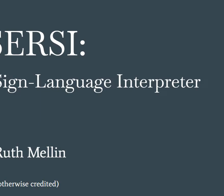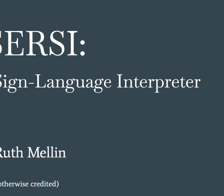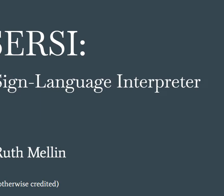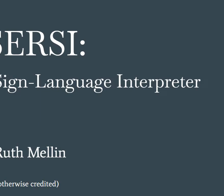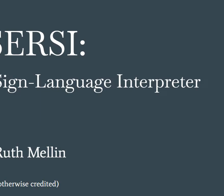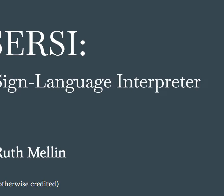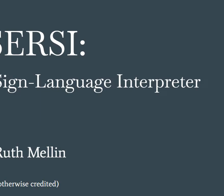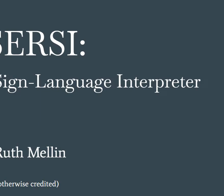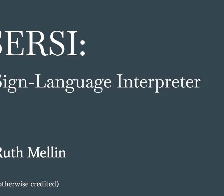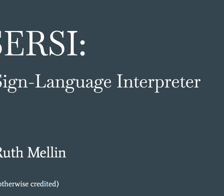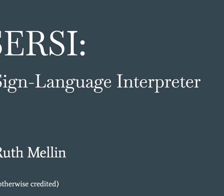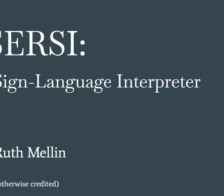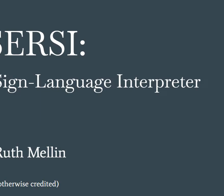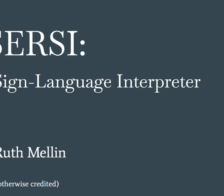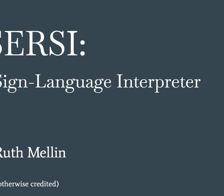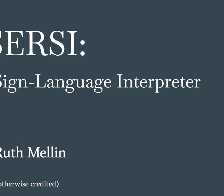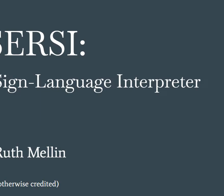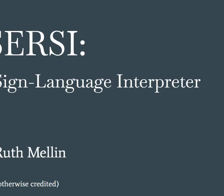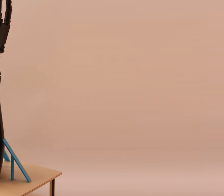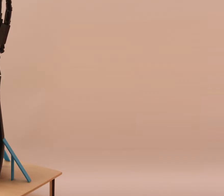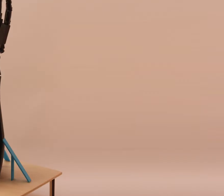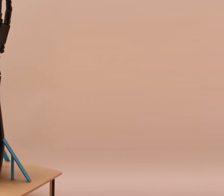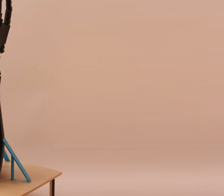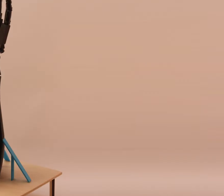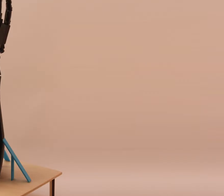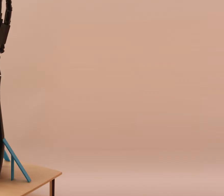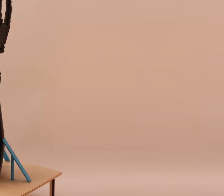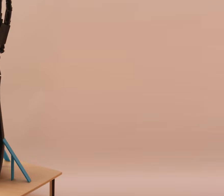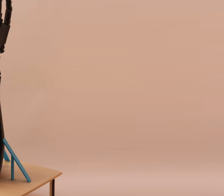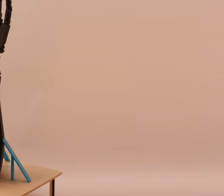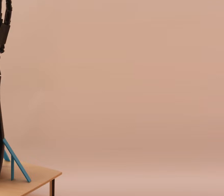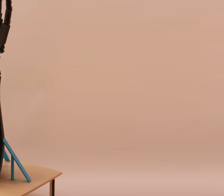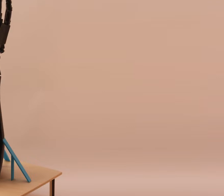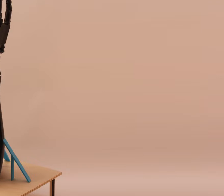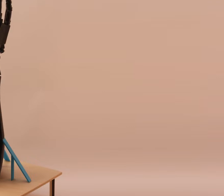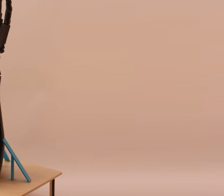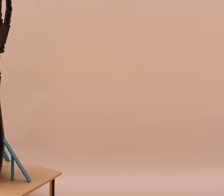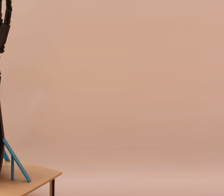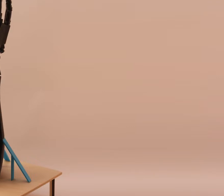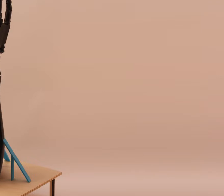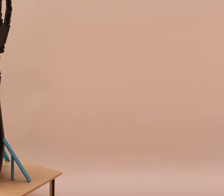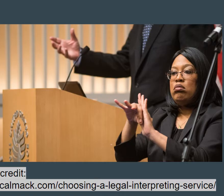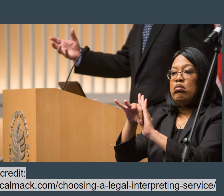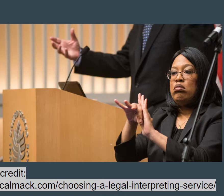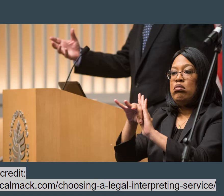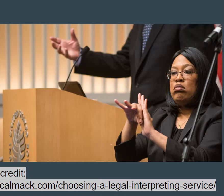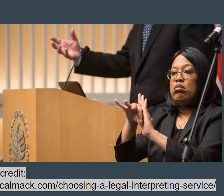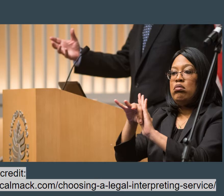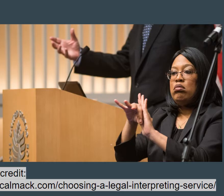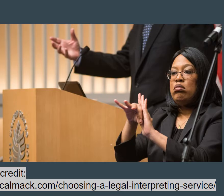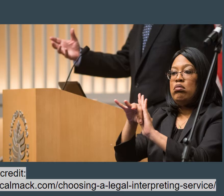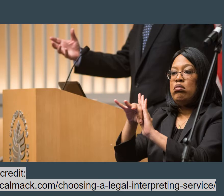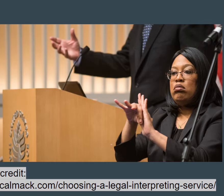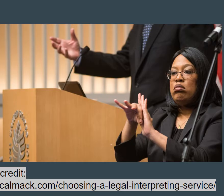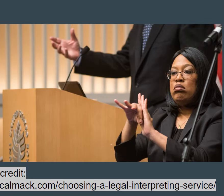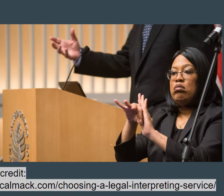I'm Alex Moore. I'm Ruth Mellin. This is Project Cersei, smartphone-enabled robotic sign language interpreter. American